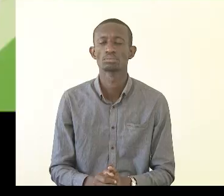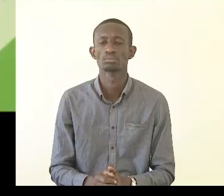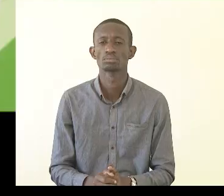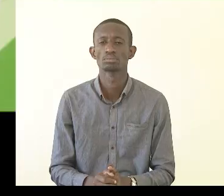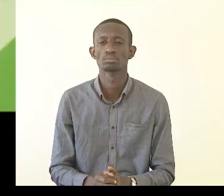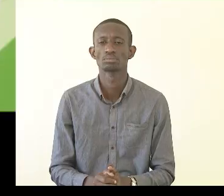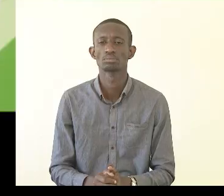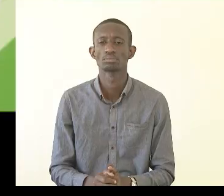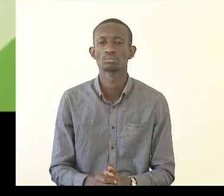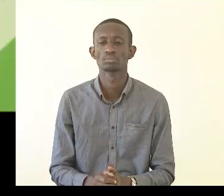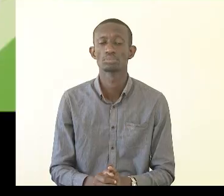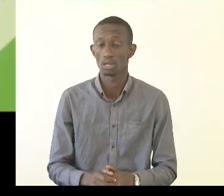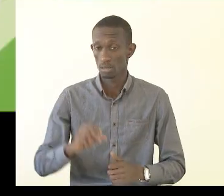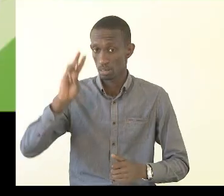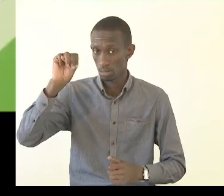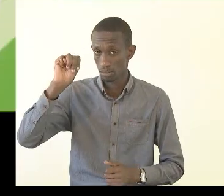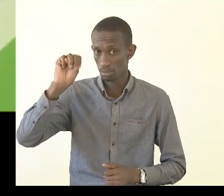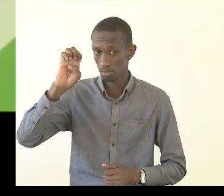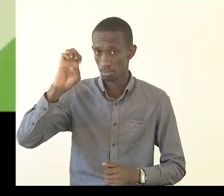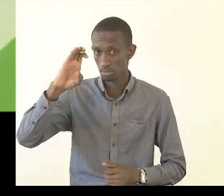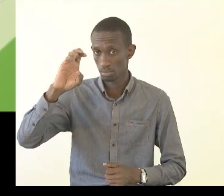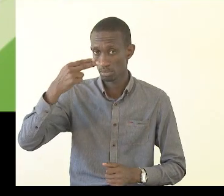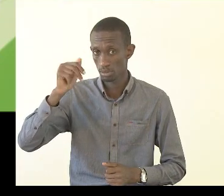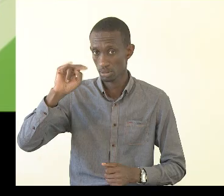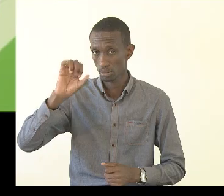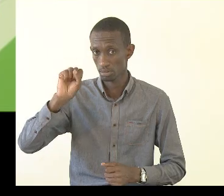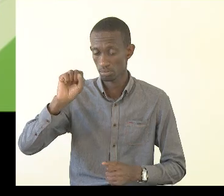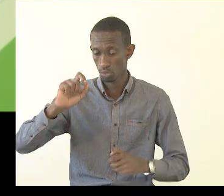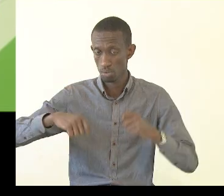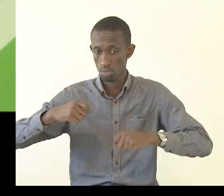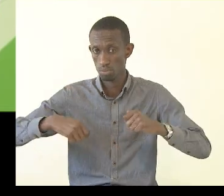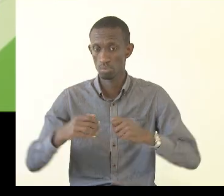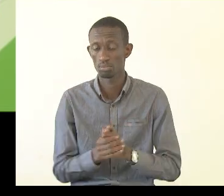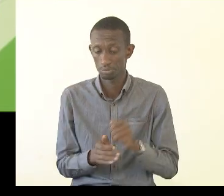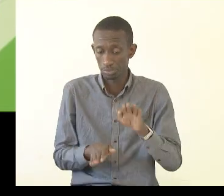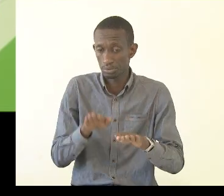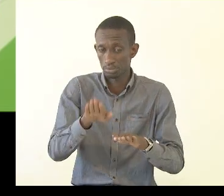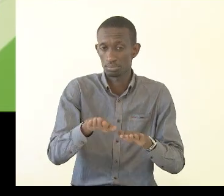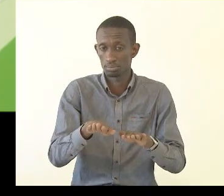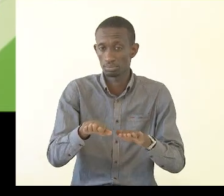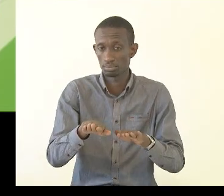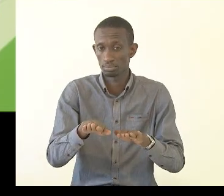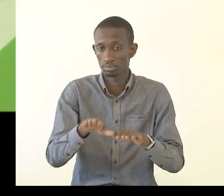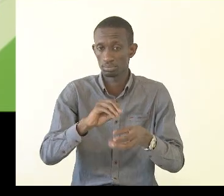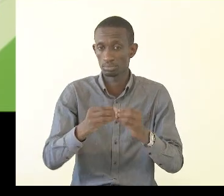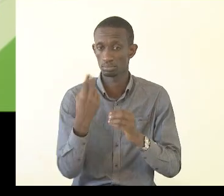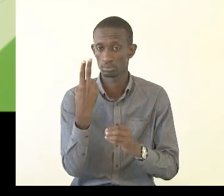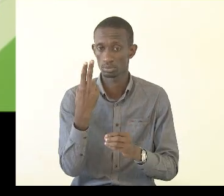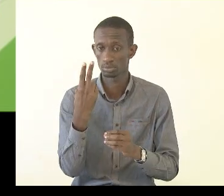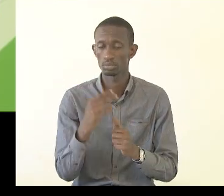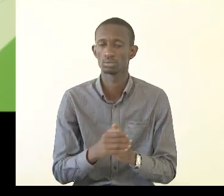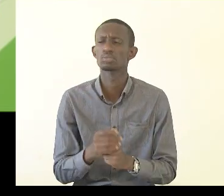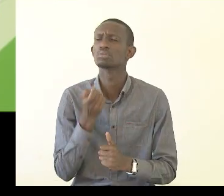in step 2. So the mechanism for reaction in step 2. So we need the mechanism for